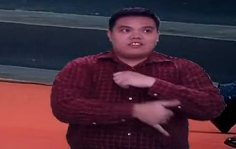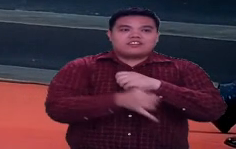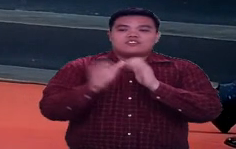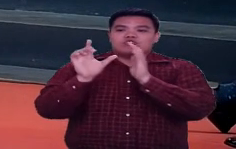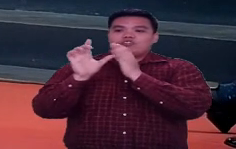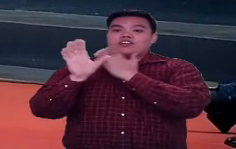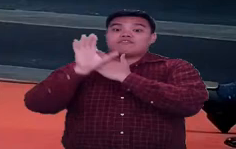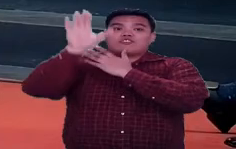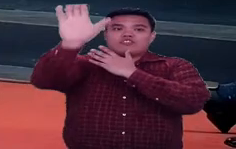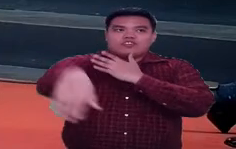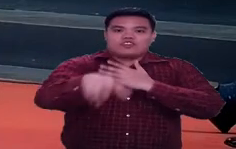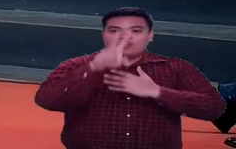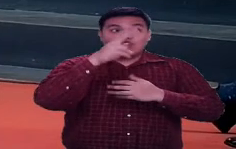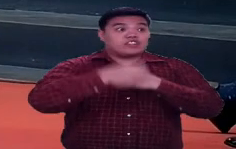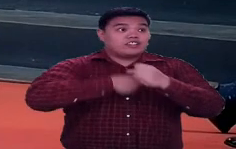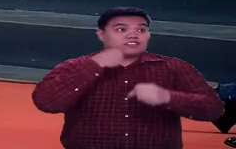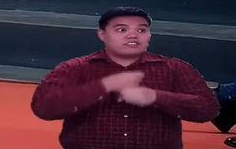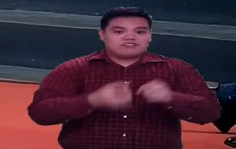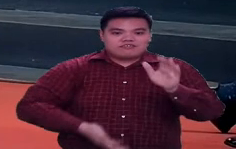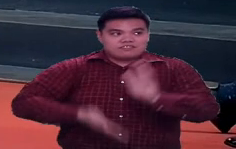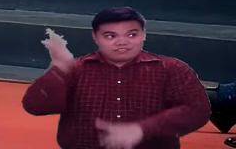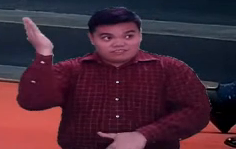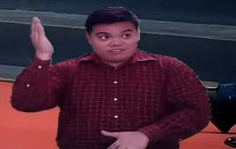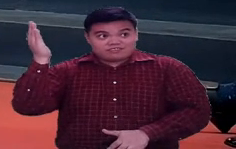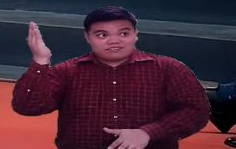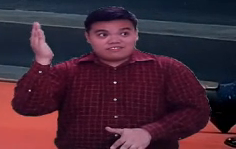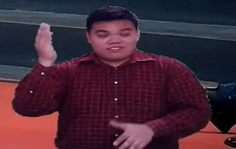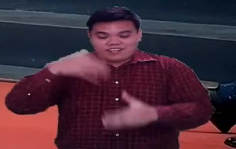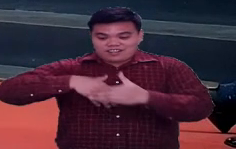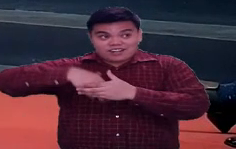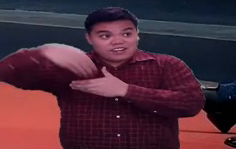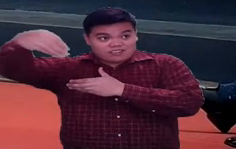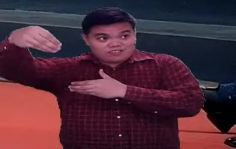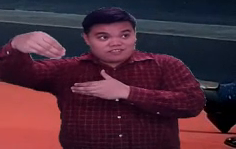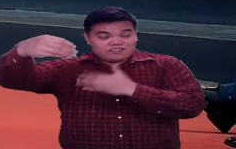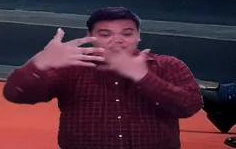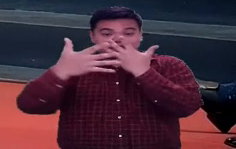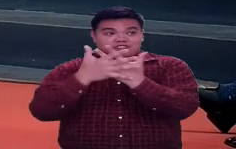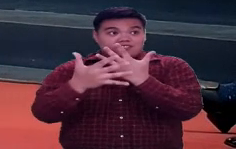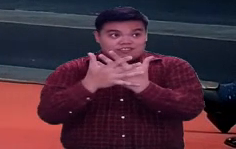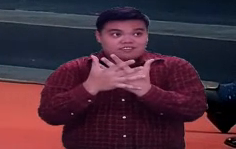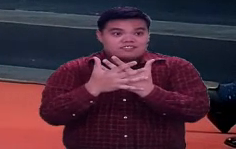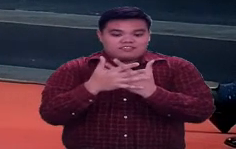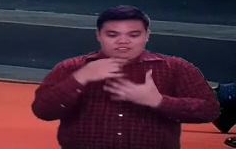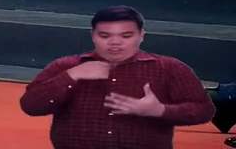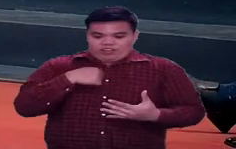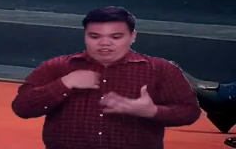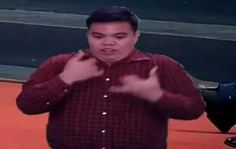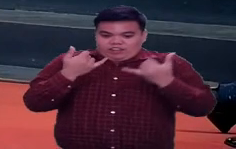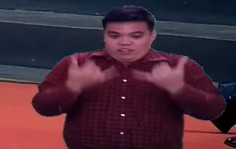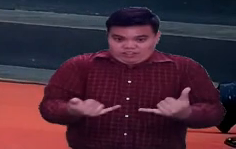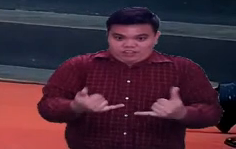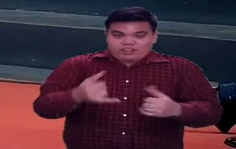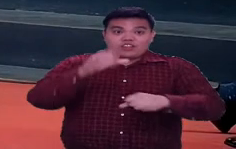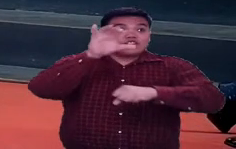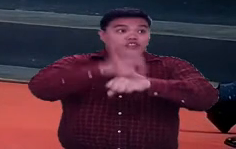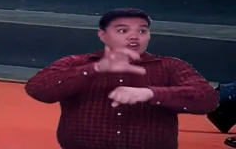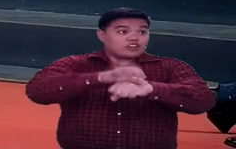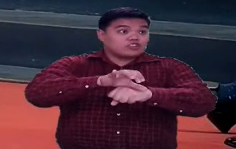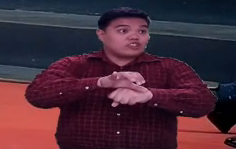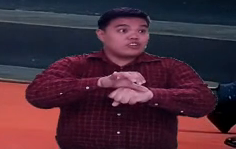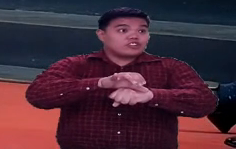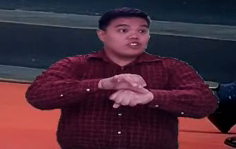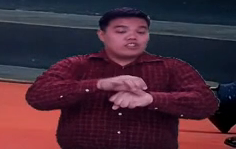2 years later, he was released from prison. And the church that I was in was his fourth